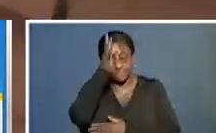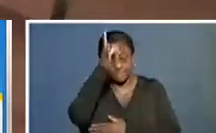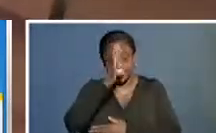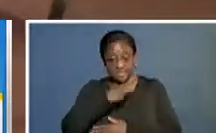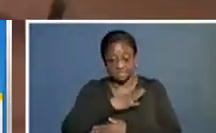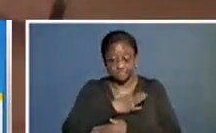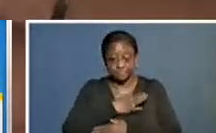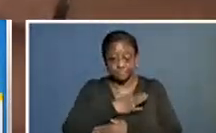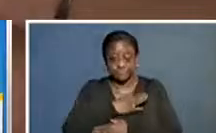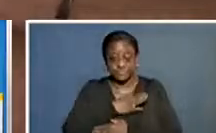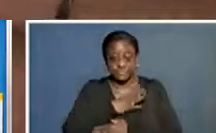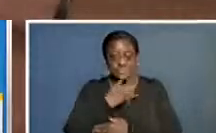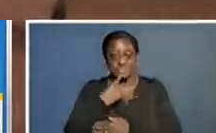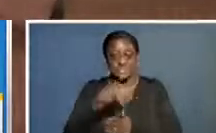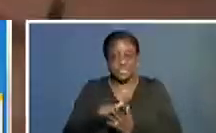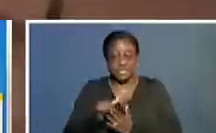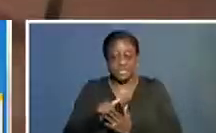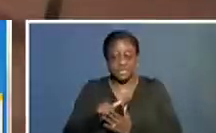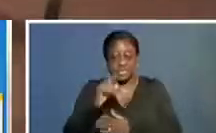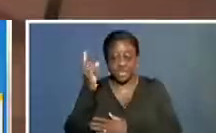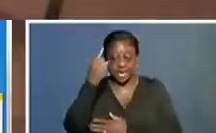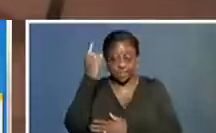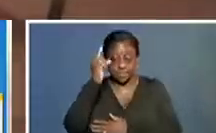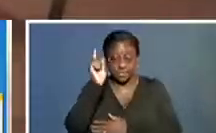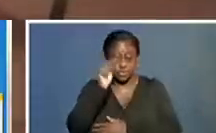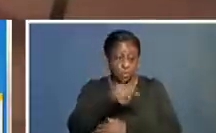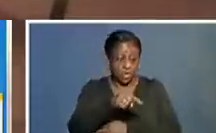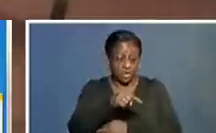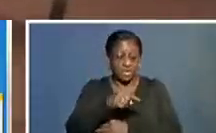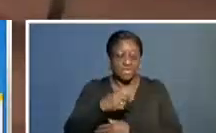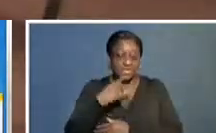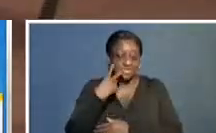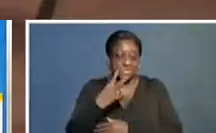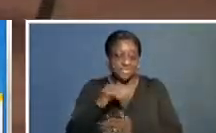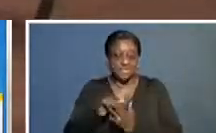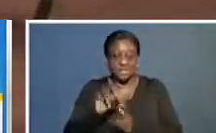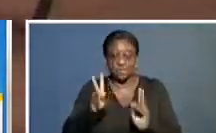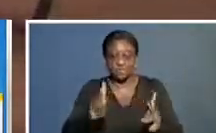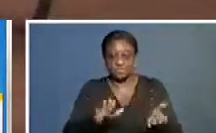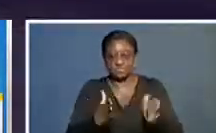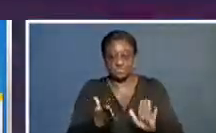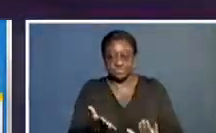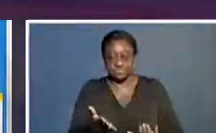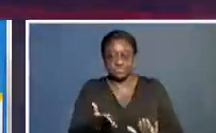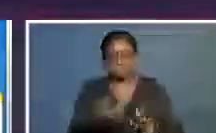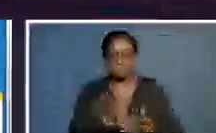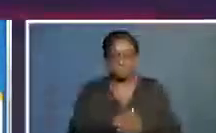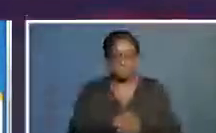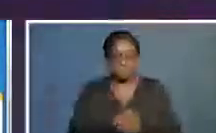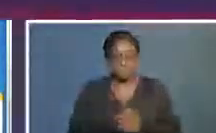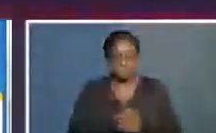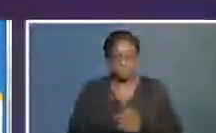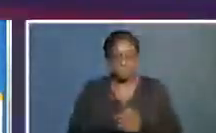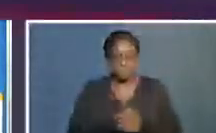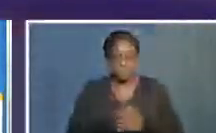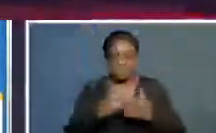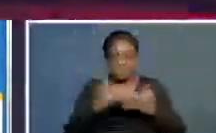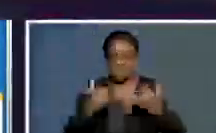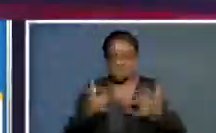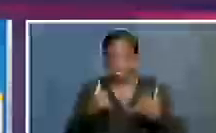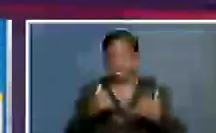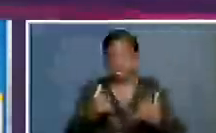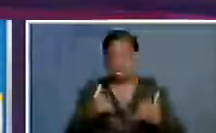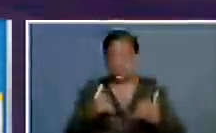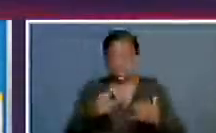EMS personnel visited the scene and confirmed that there were no vital signs of life. Now, on the deceased